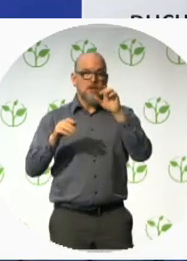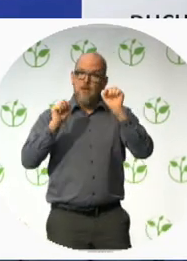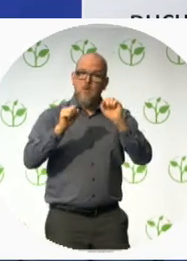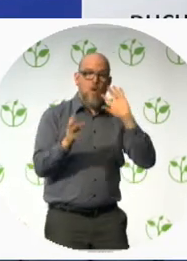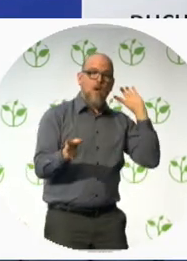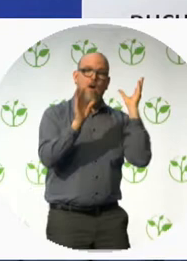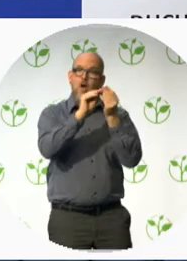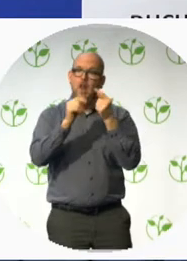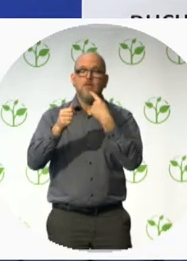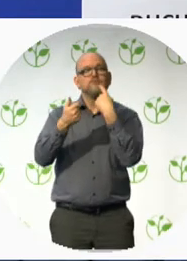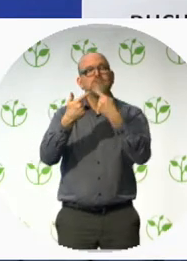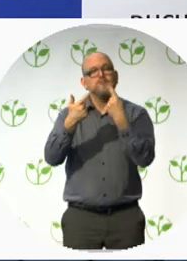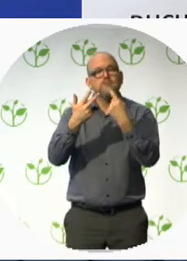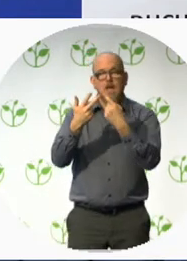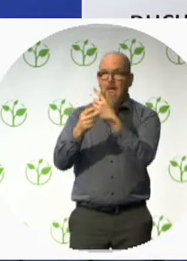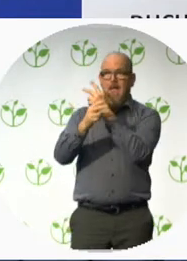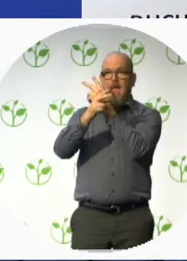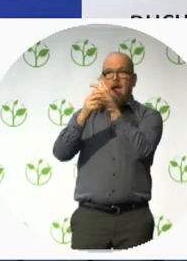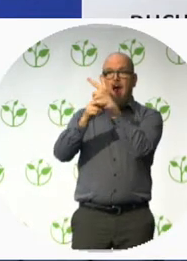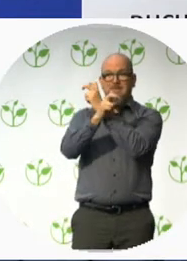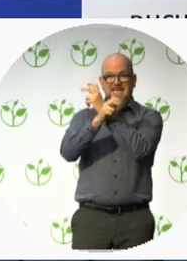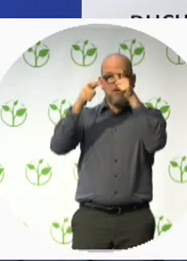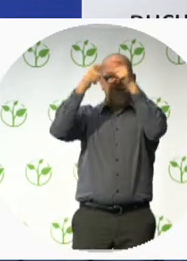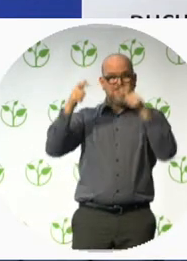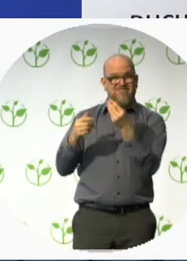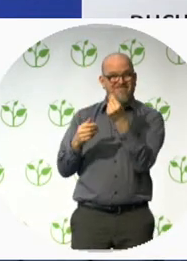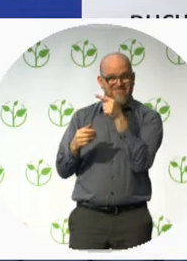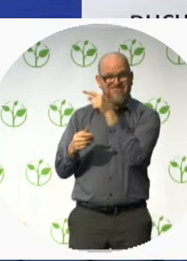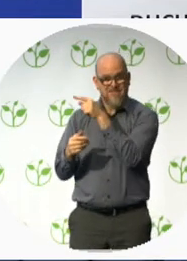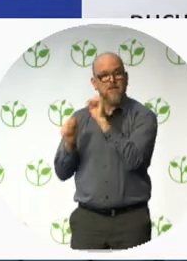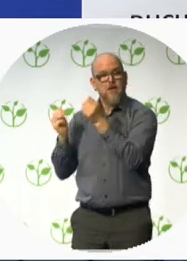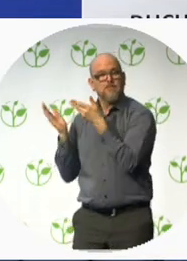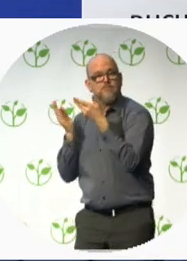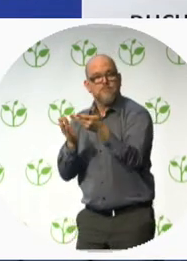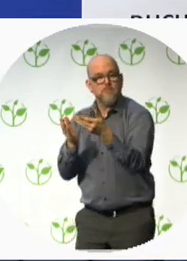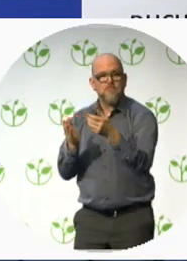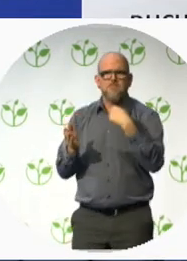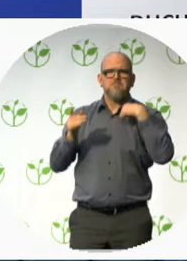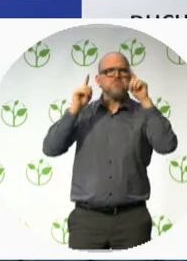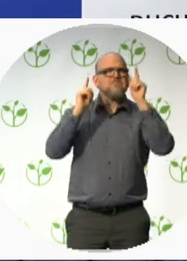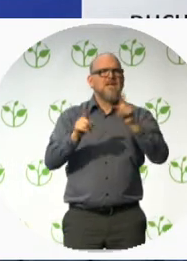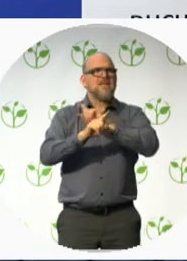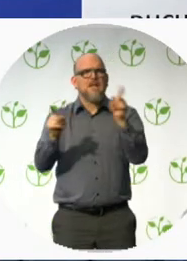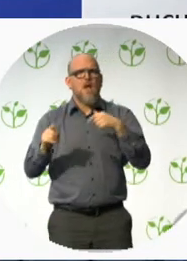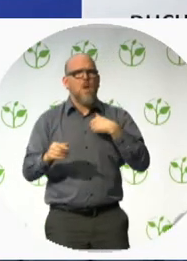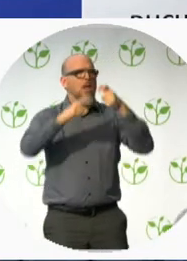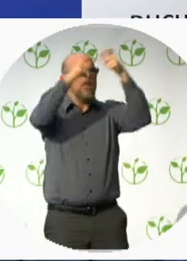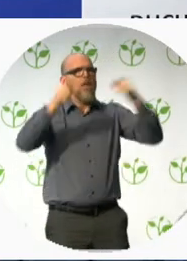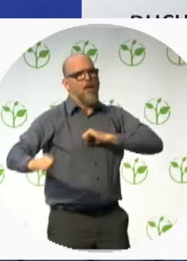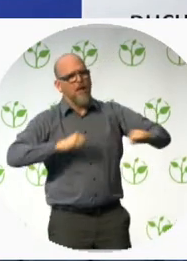time because it's not necessary for a customer to go to a branch anymore. So this